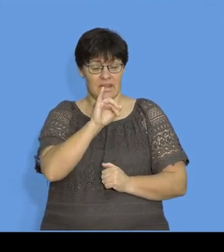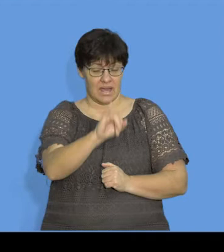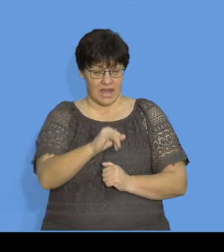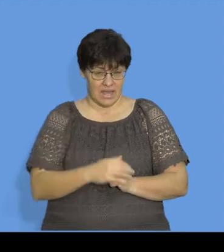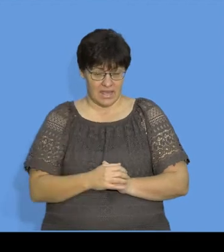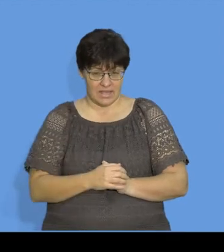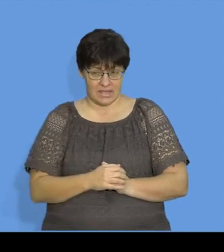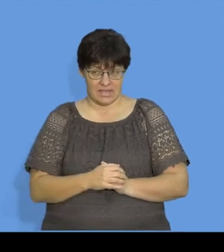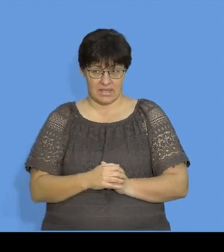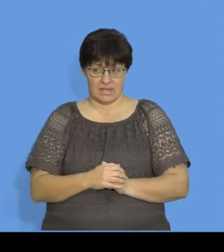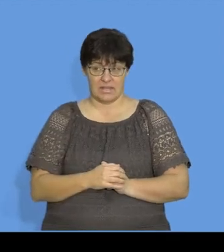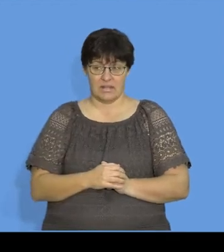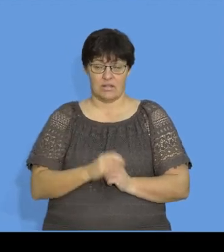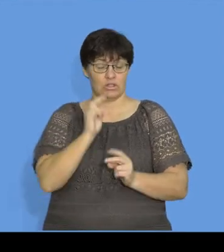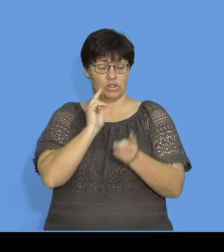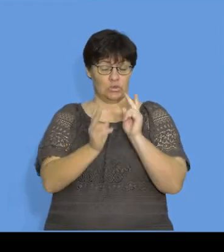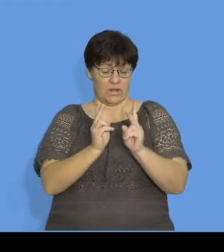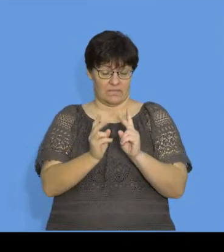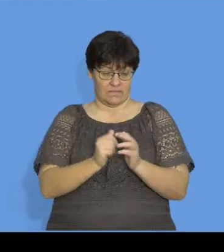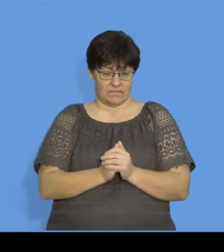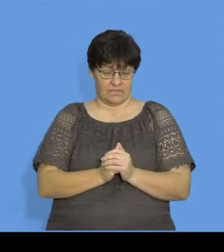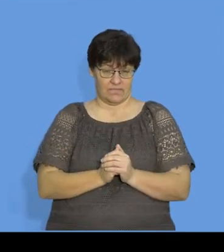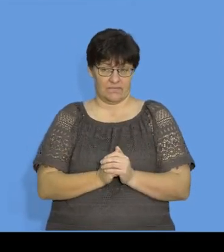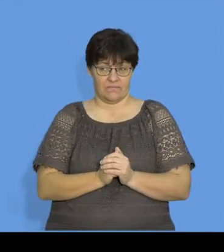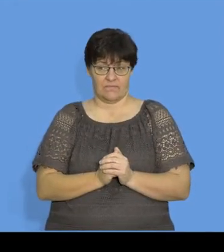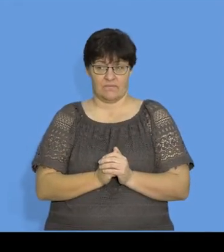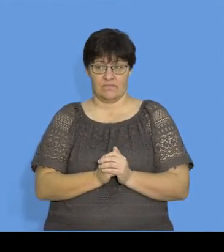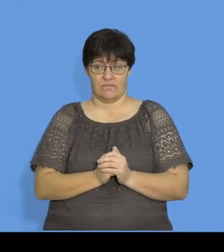VI is 12.